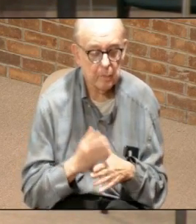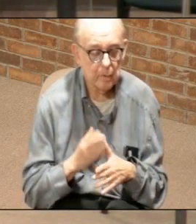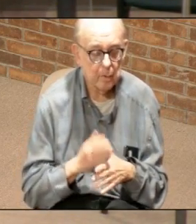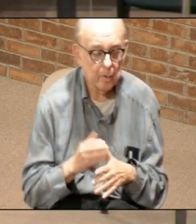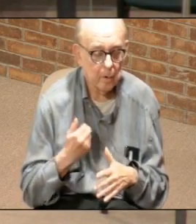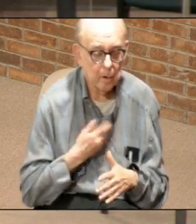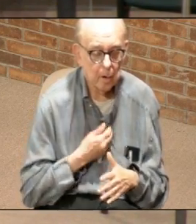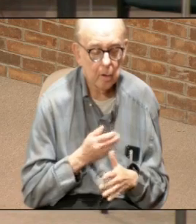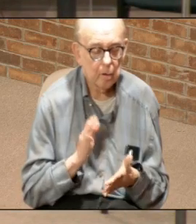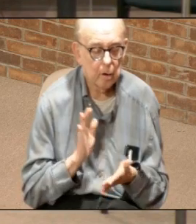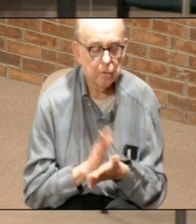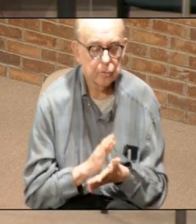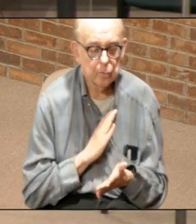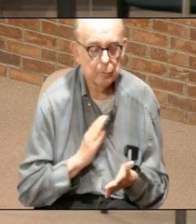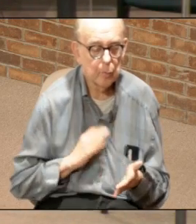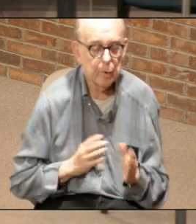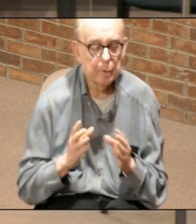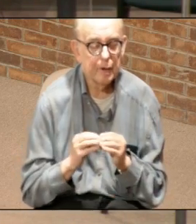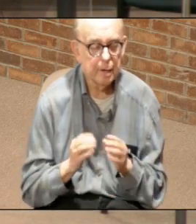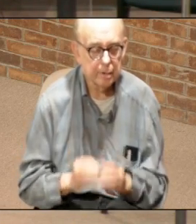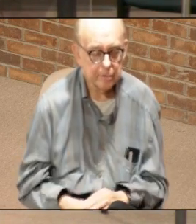our school board meetings.